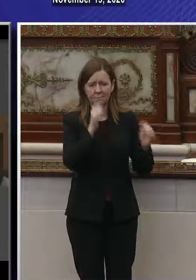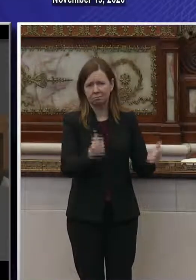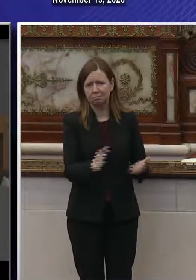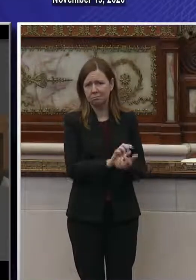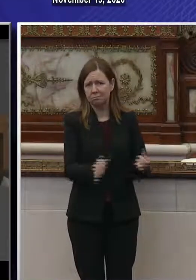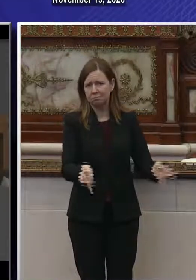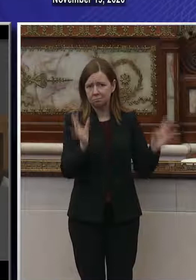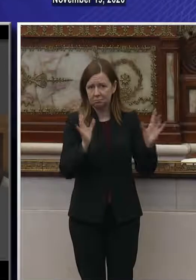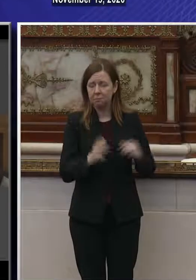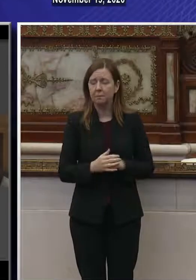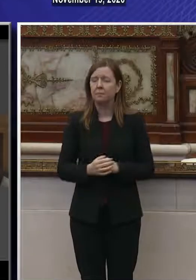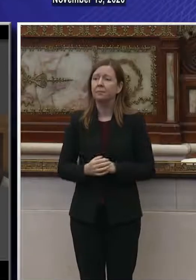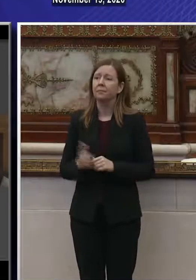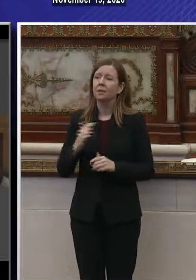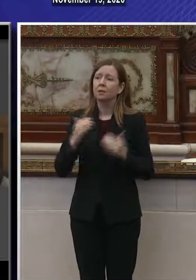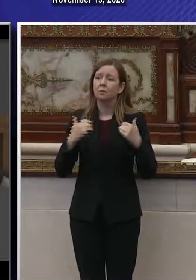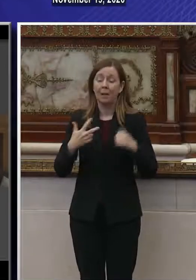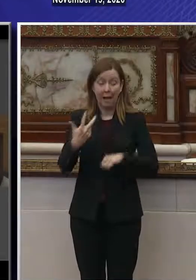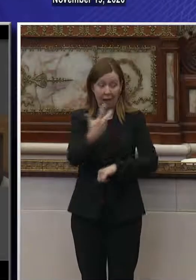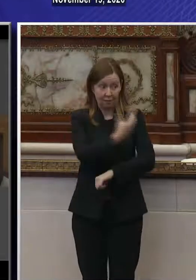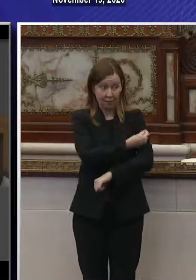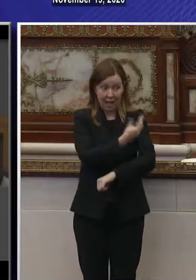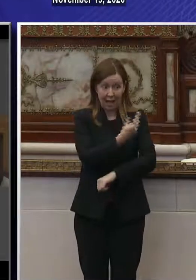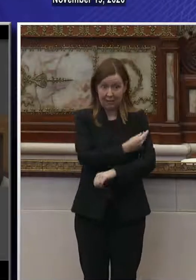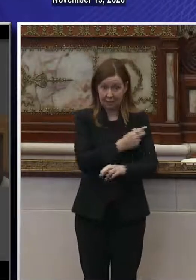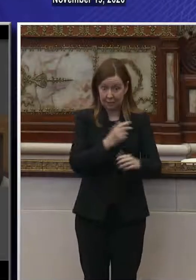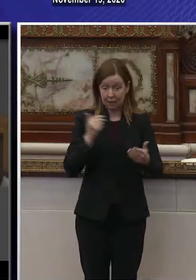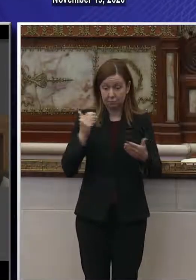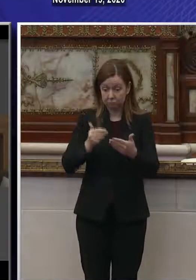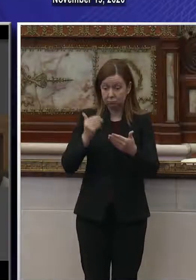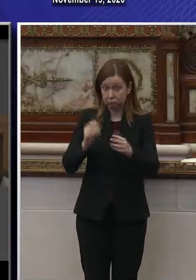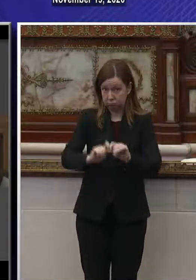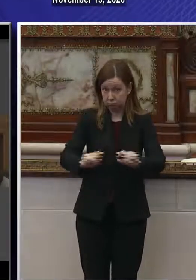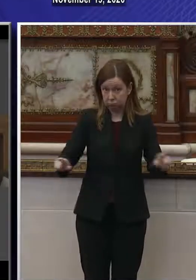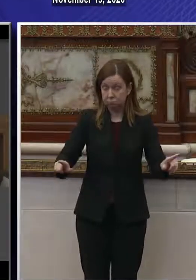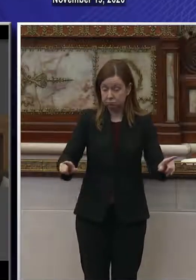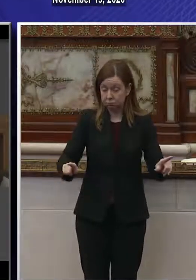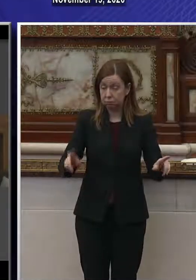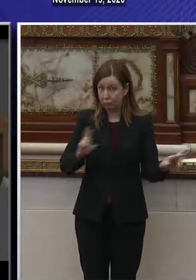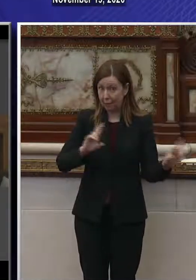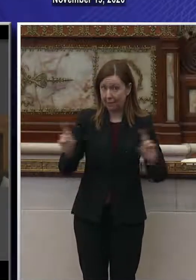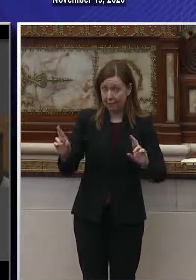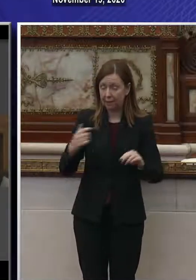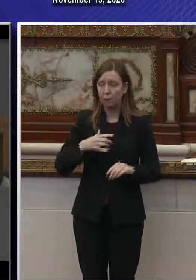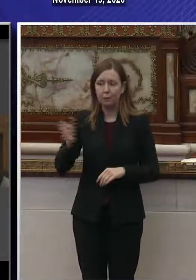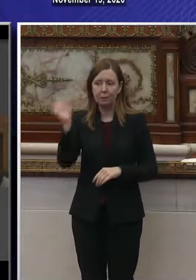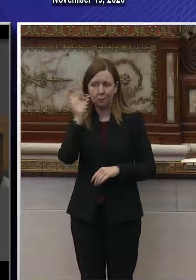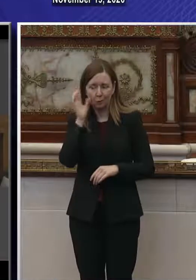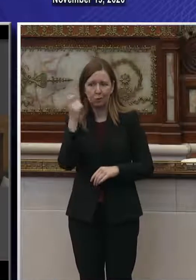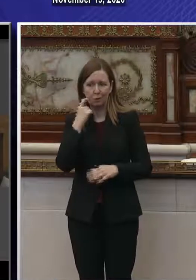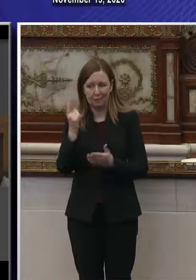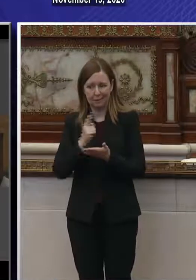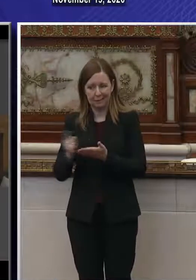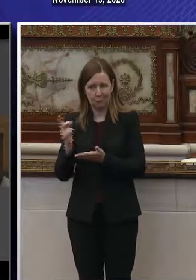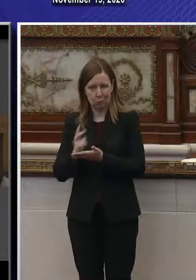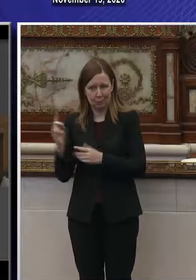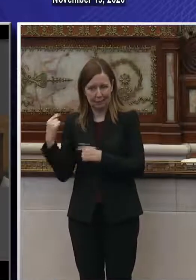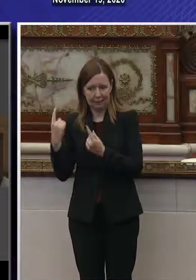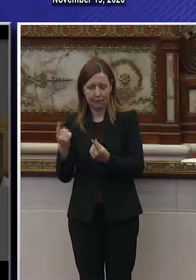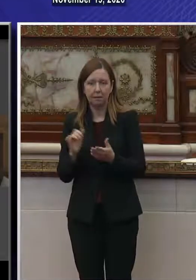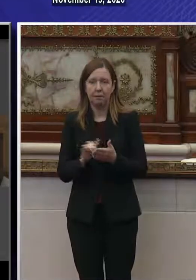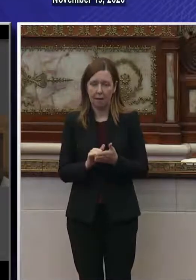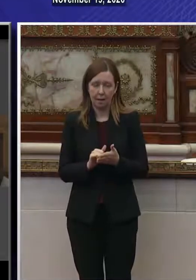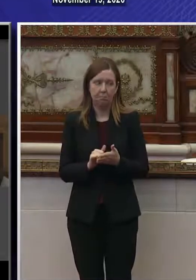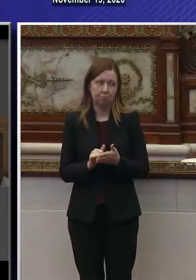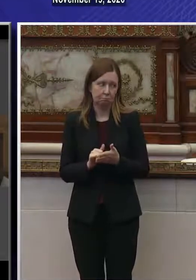while we have this vaccine that appears on the horizon, we've heard in the last week or so that there's